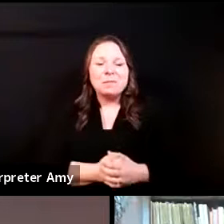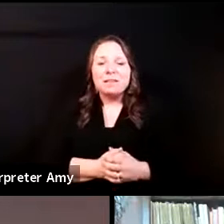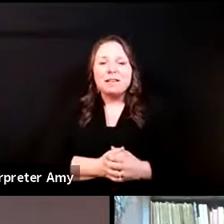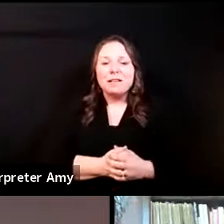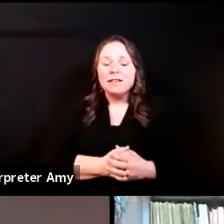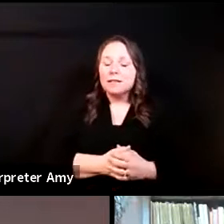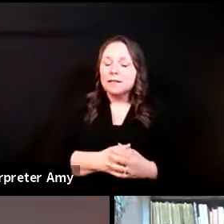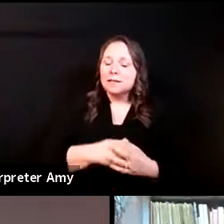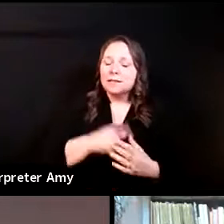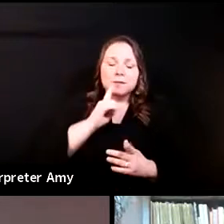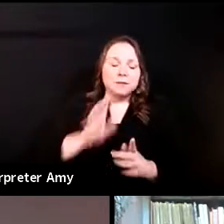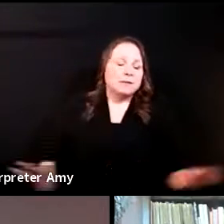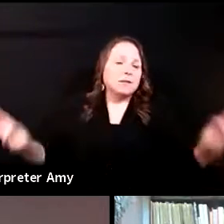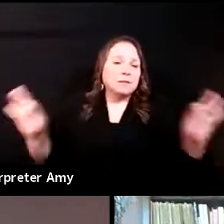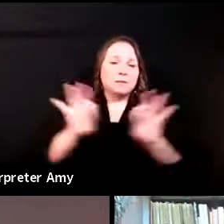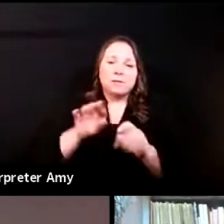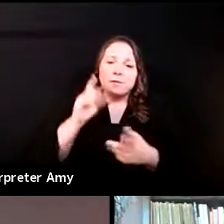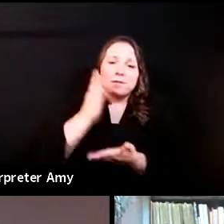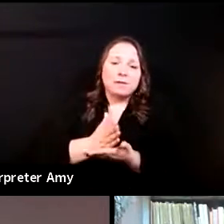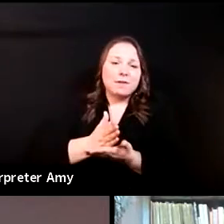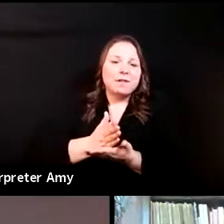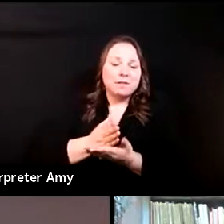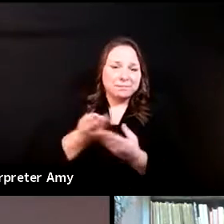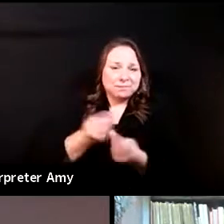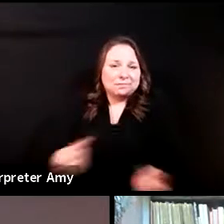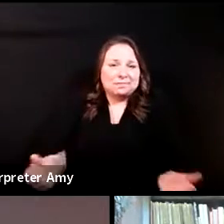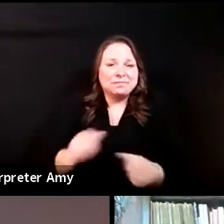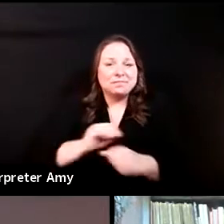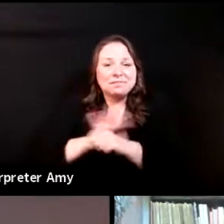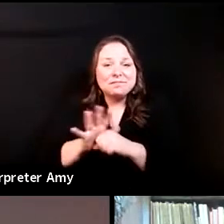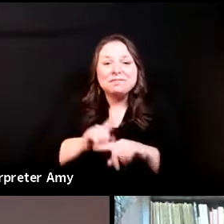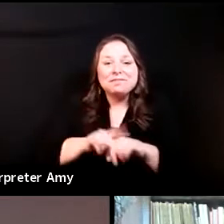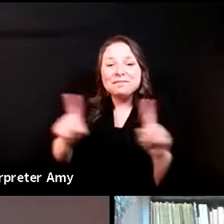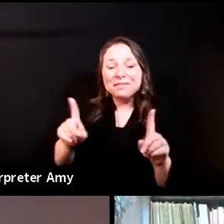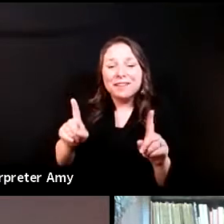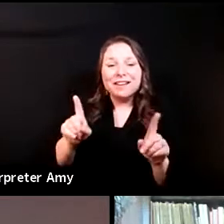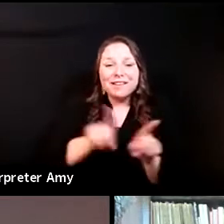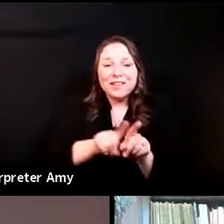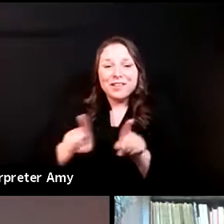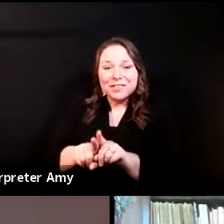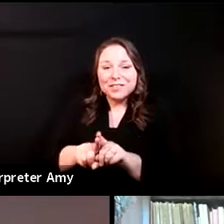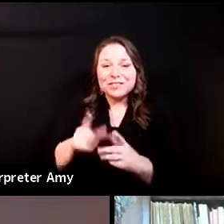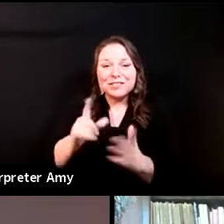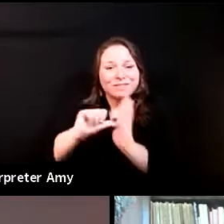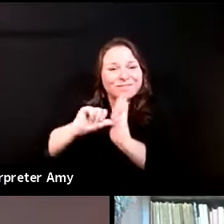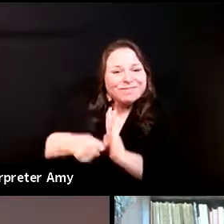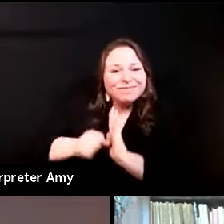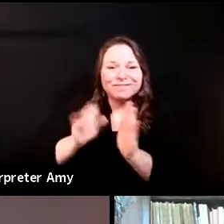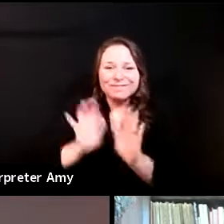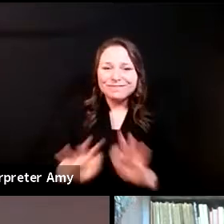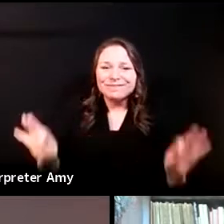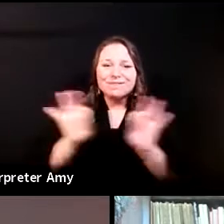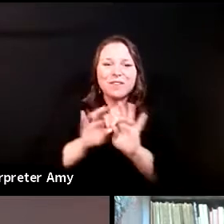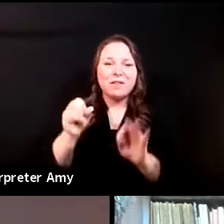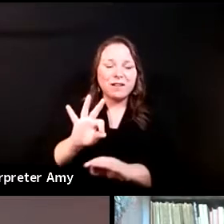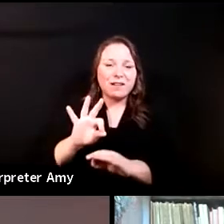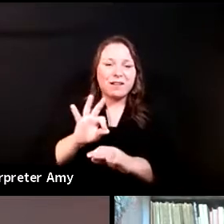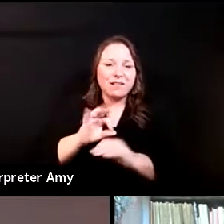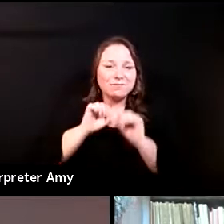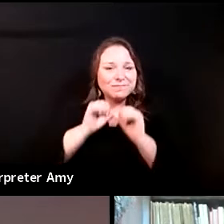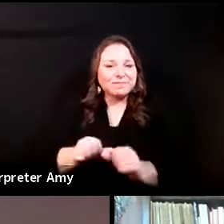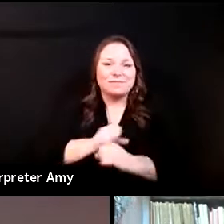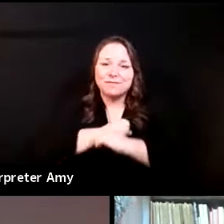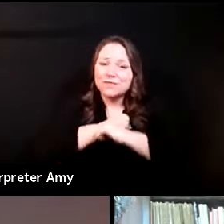and that's really going to be key to ending this pandemic. That being said, I think just reiterating the importance of continued